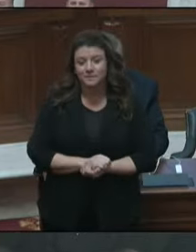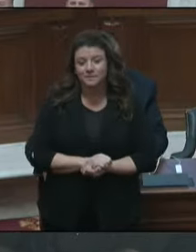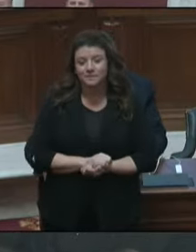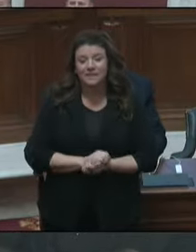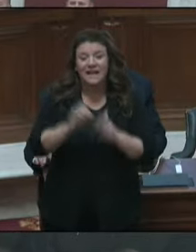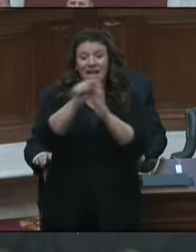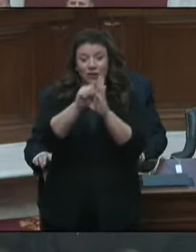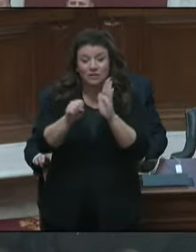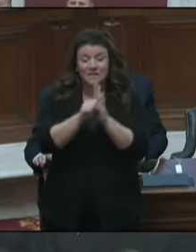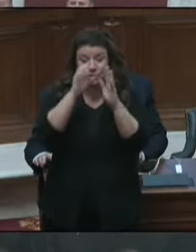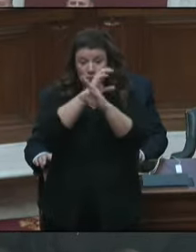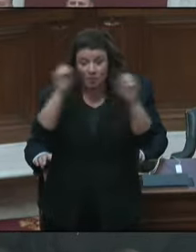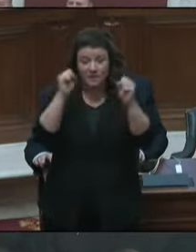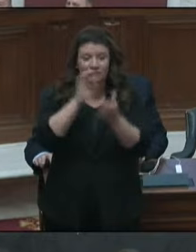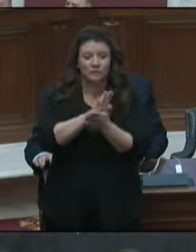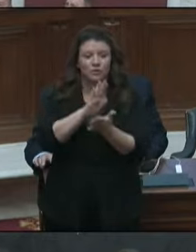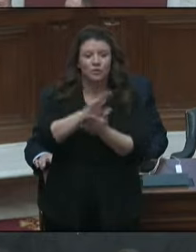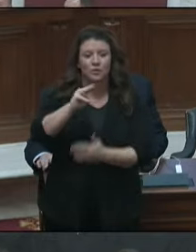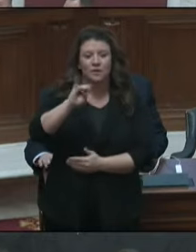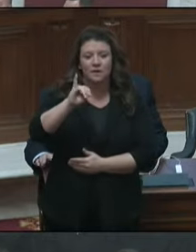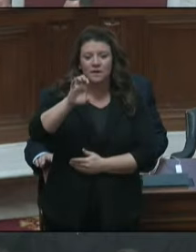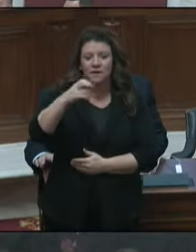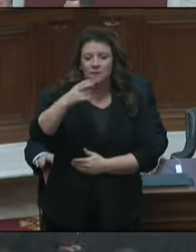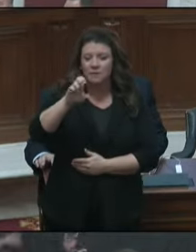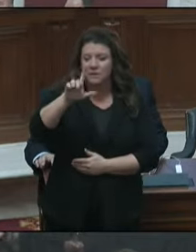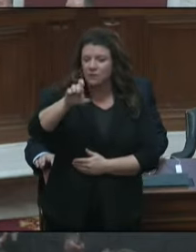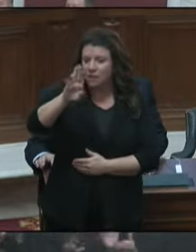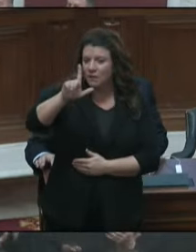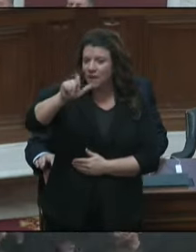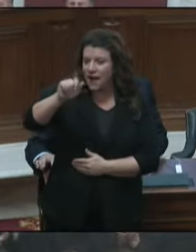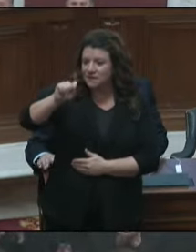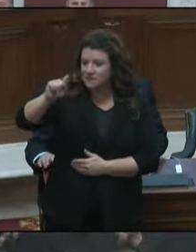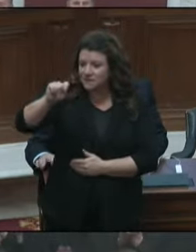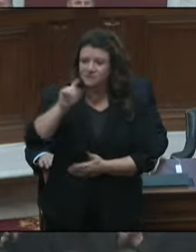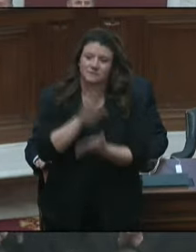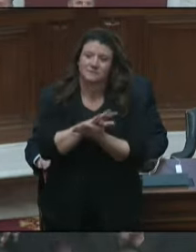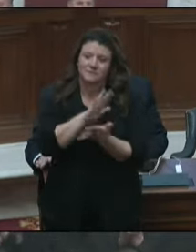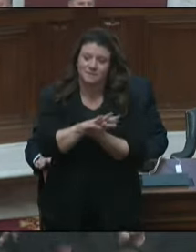And our state superintendent of schools, Michelle Blatt.